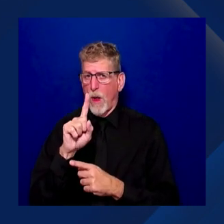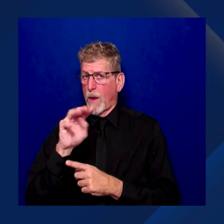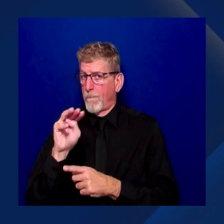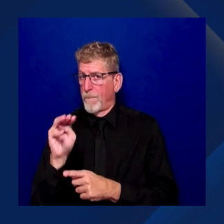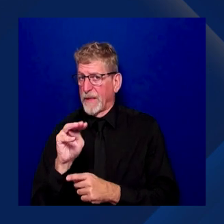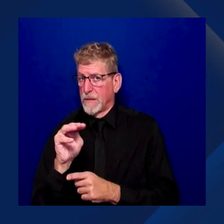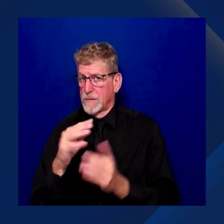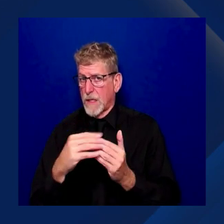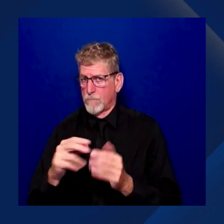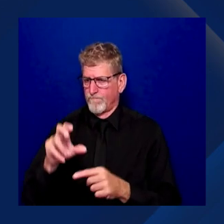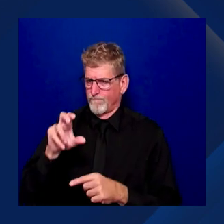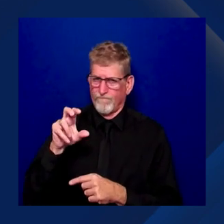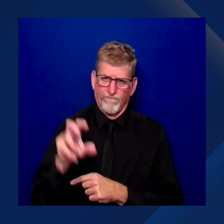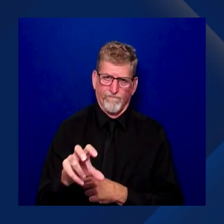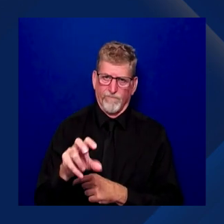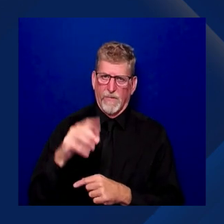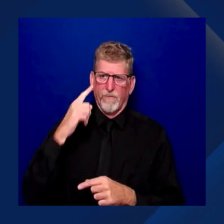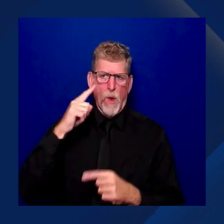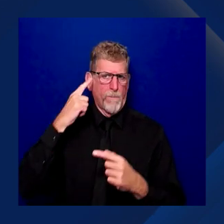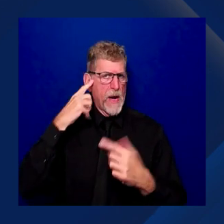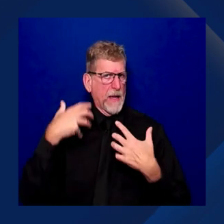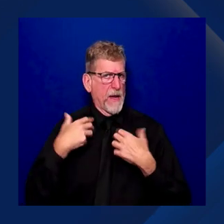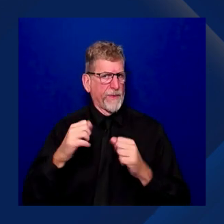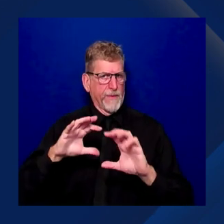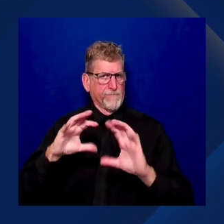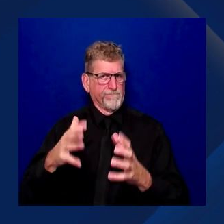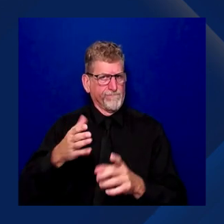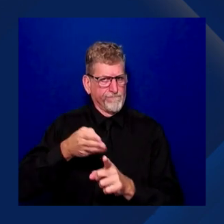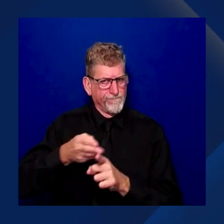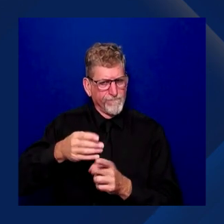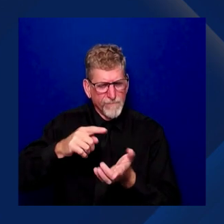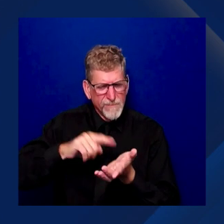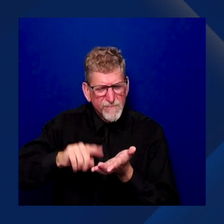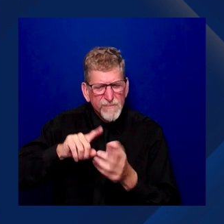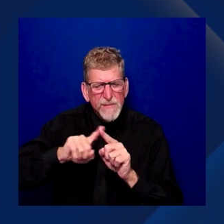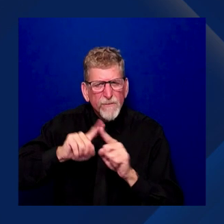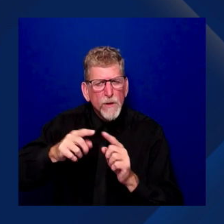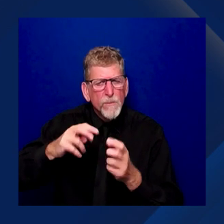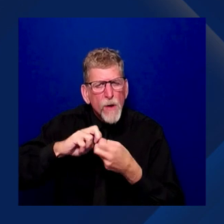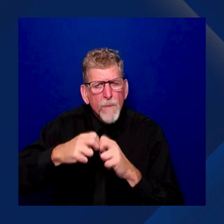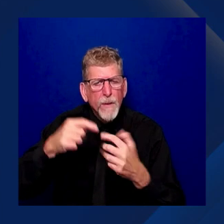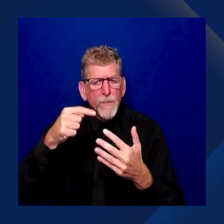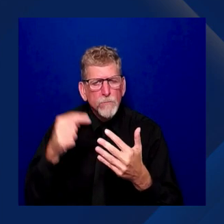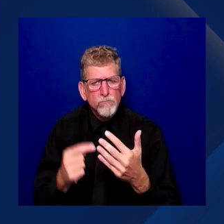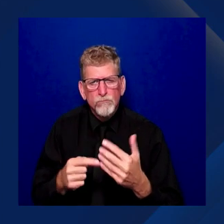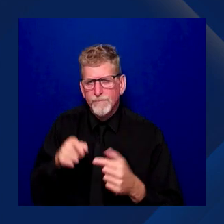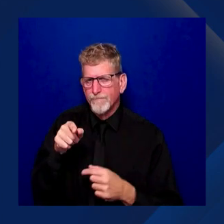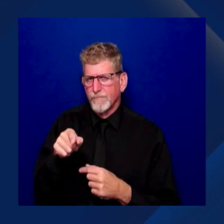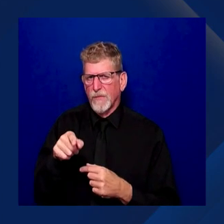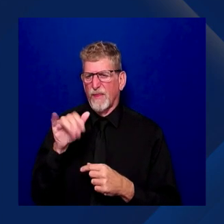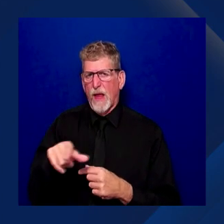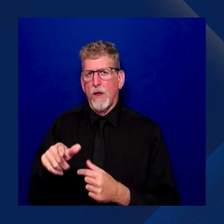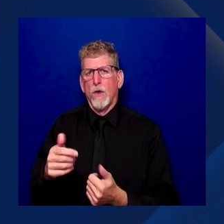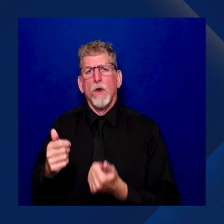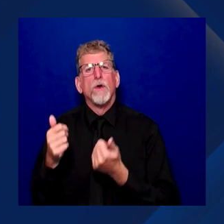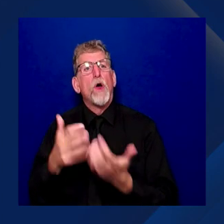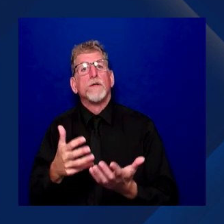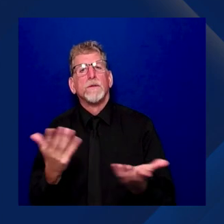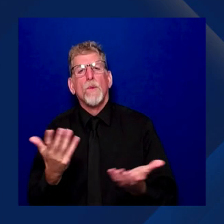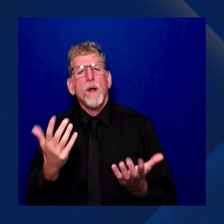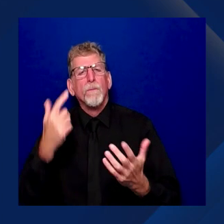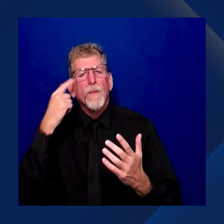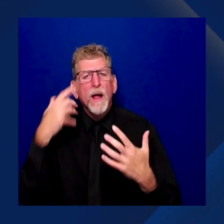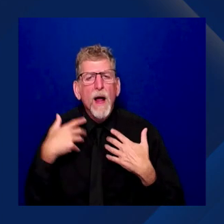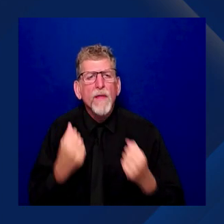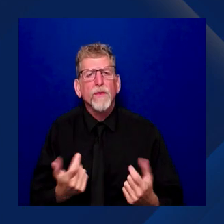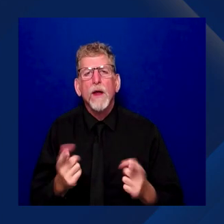crisis. The Build Back Better addresses social determinants of health, economic and job stability, housing stability,